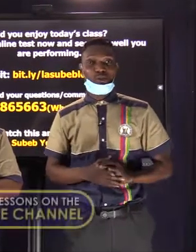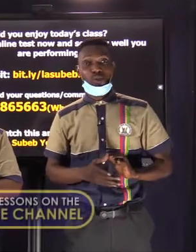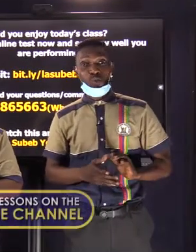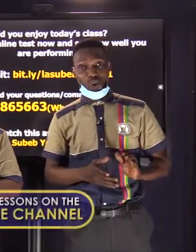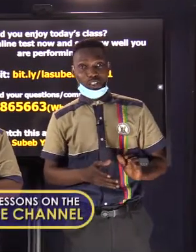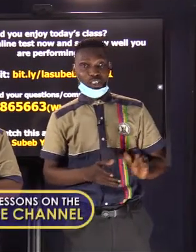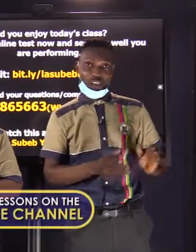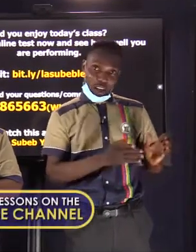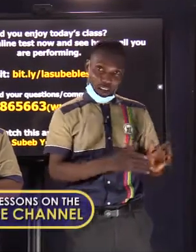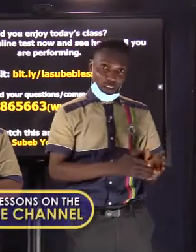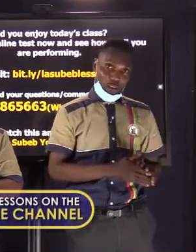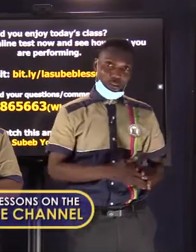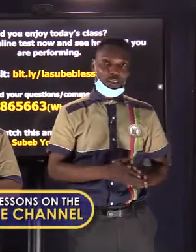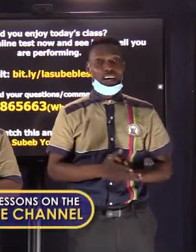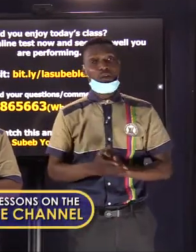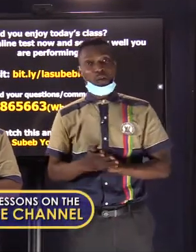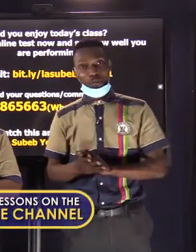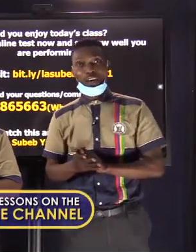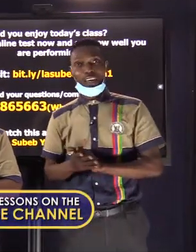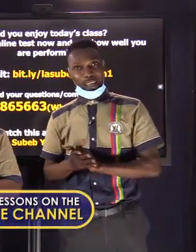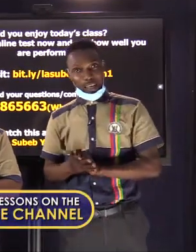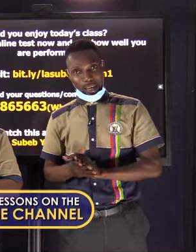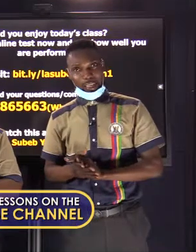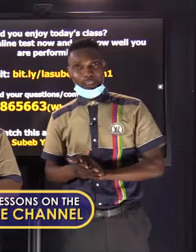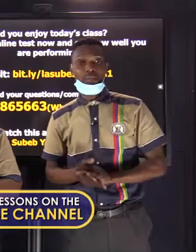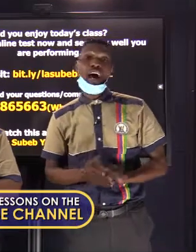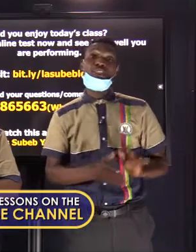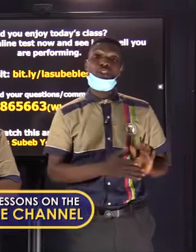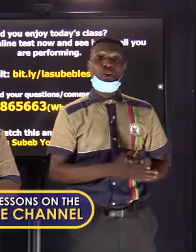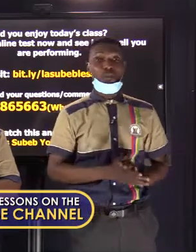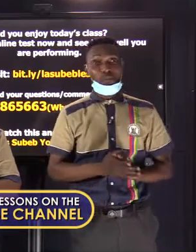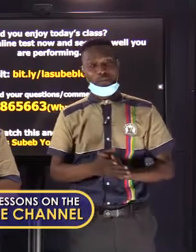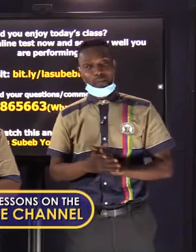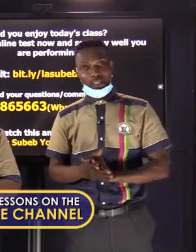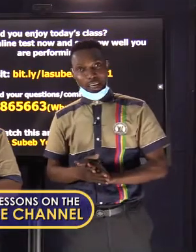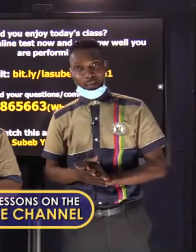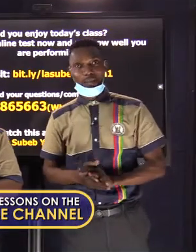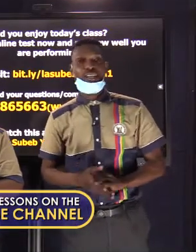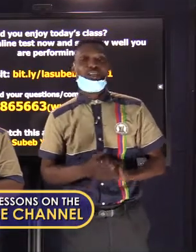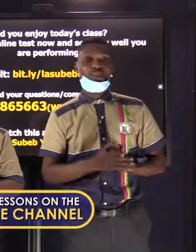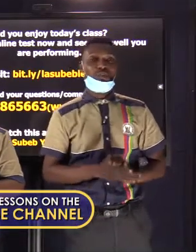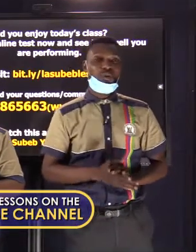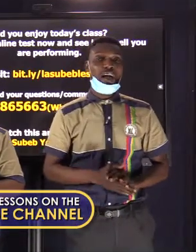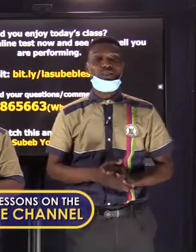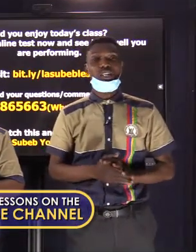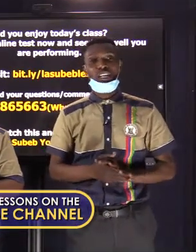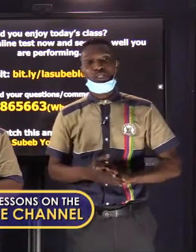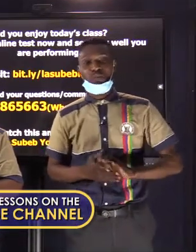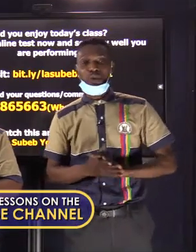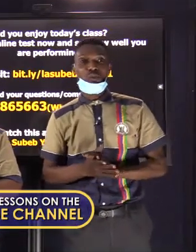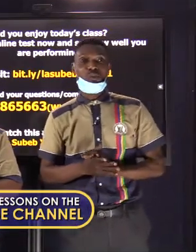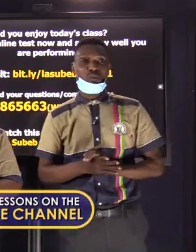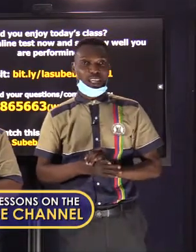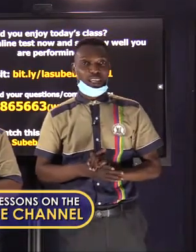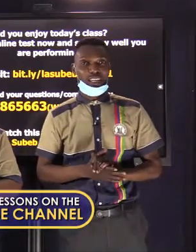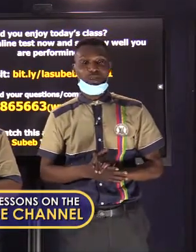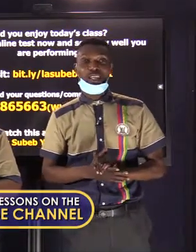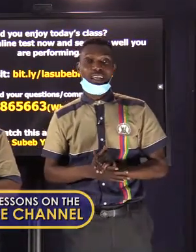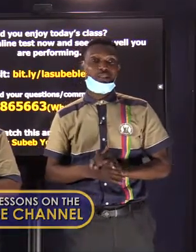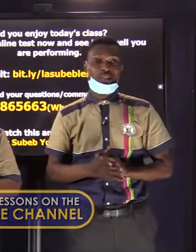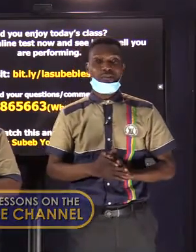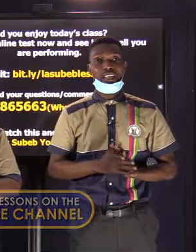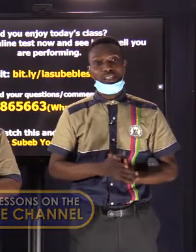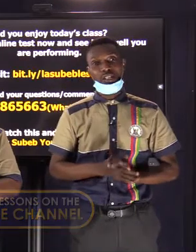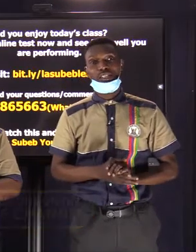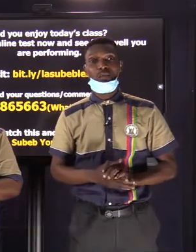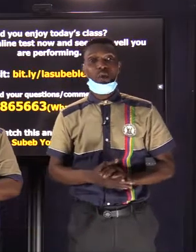for you to watch over and over again at your own preferred time. Subscribe to Lagos UBEB YouTube channel to